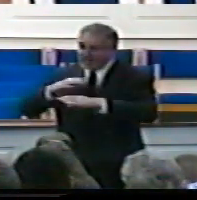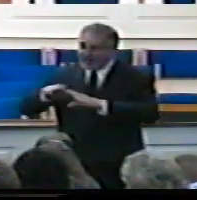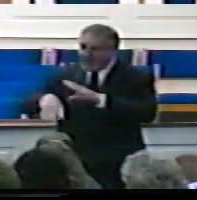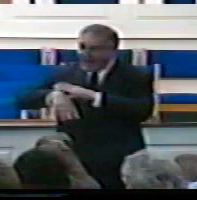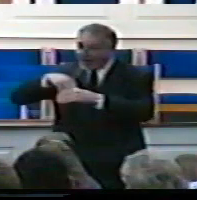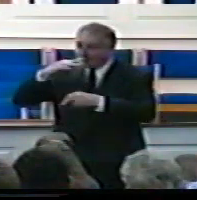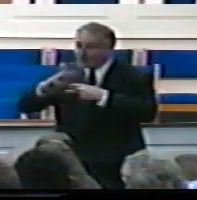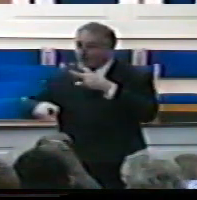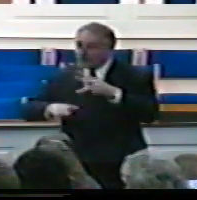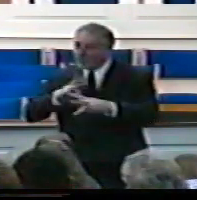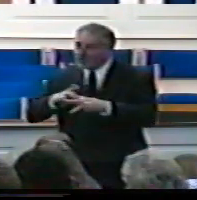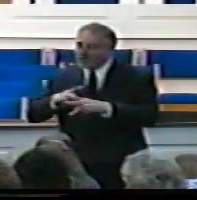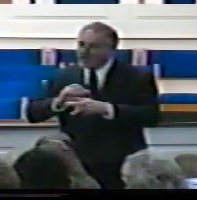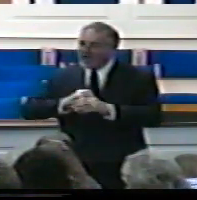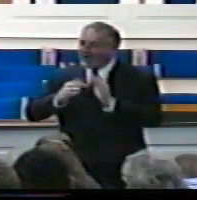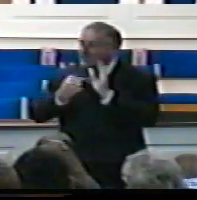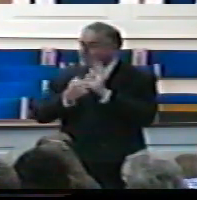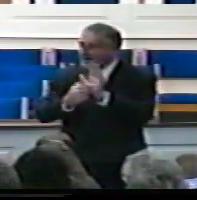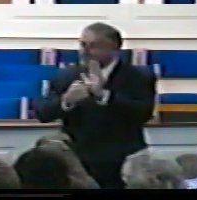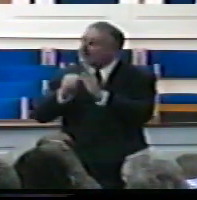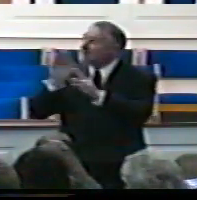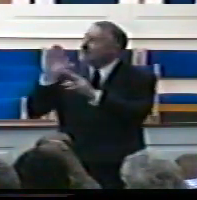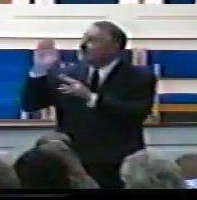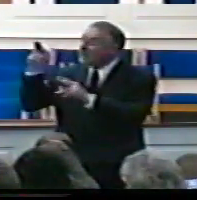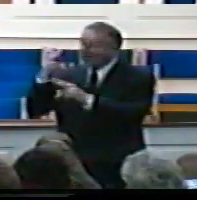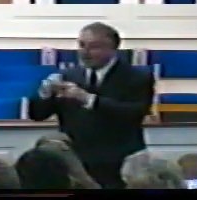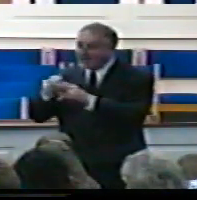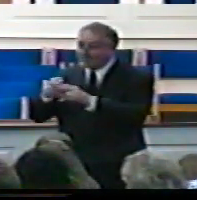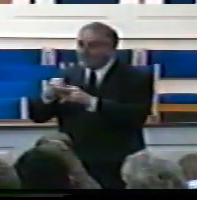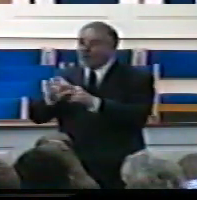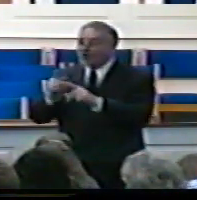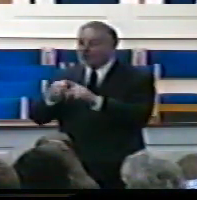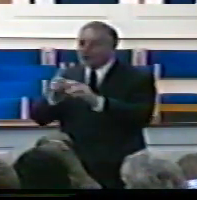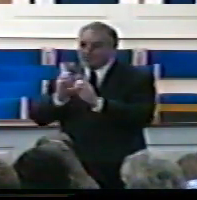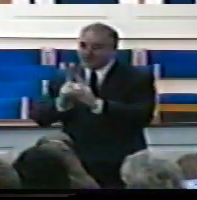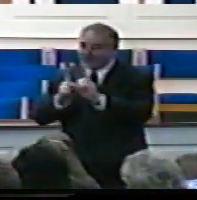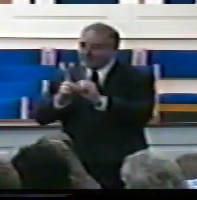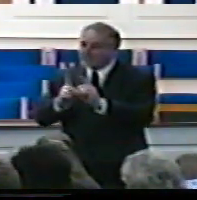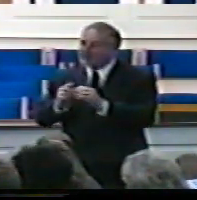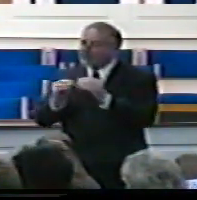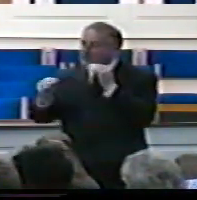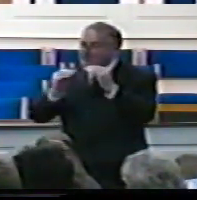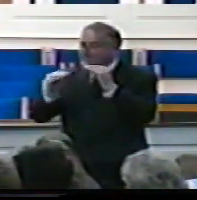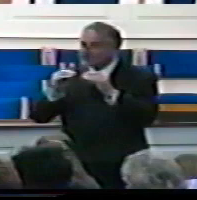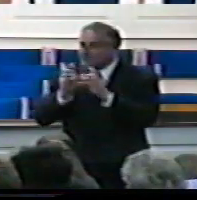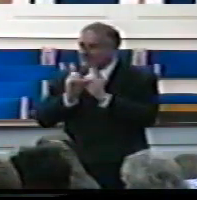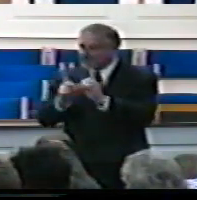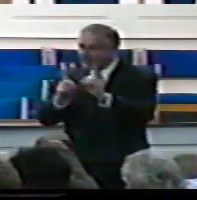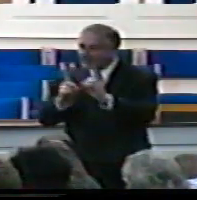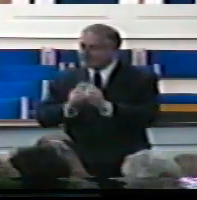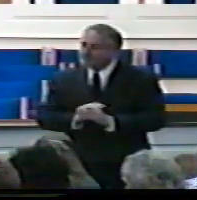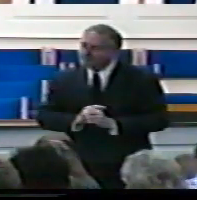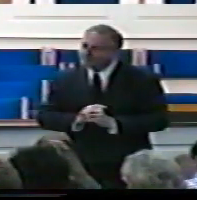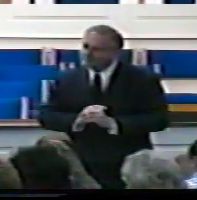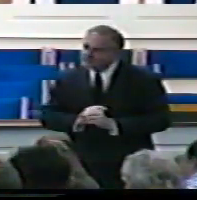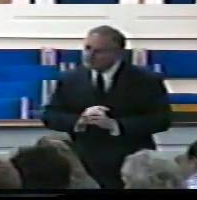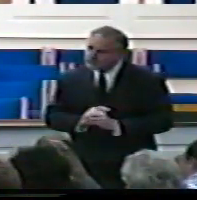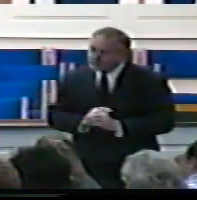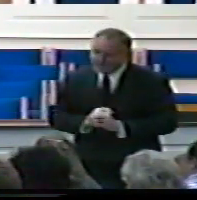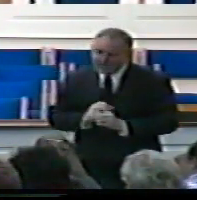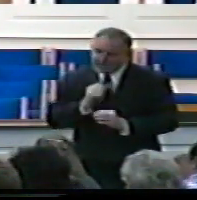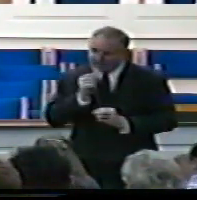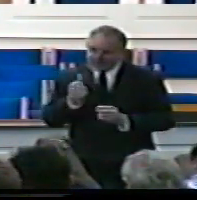given me about your name. Christ is no greater teacher than Christ was, but that's not the reason he came, not to only be a